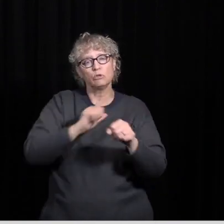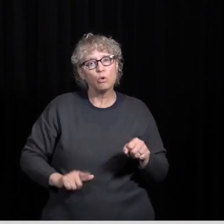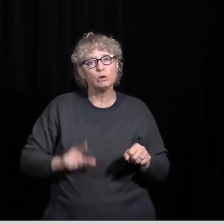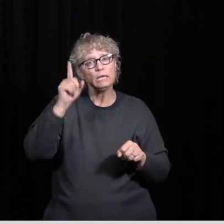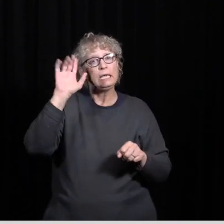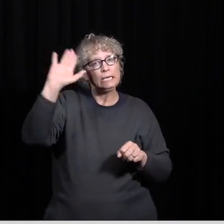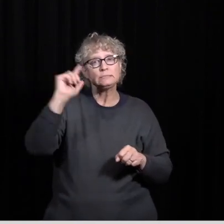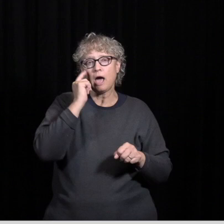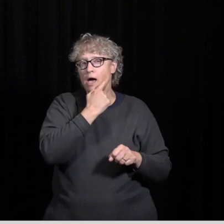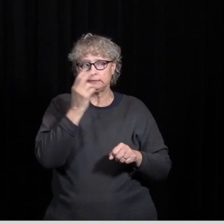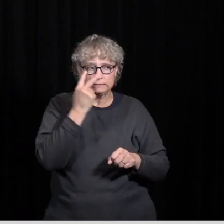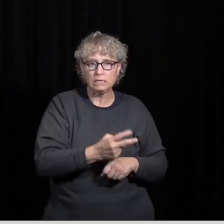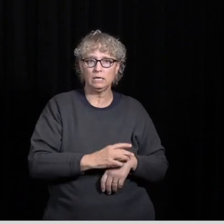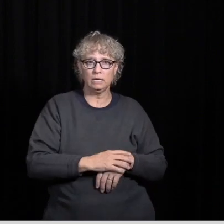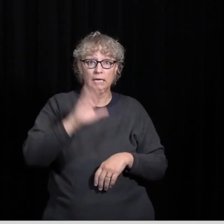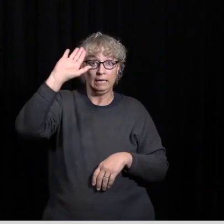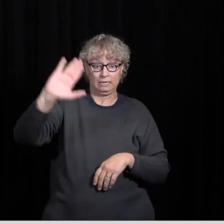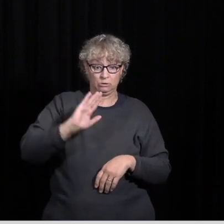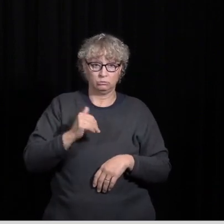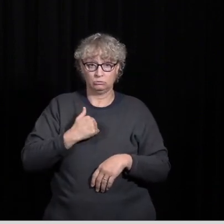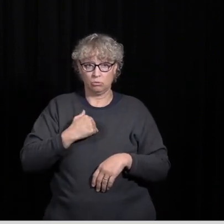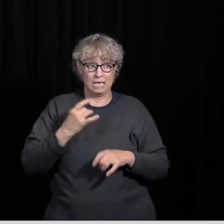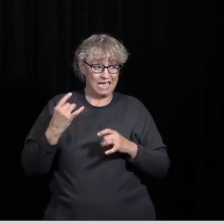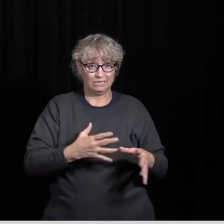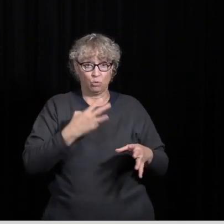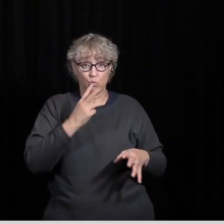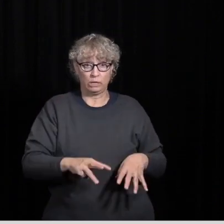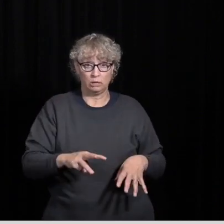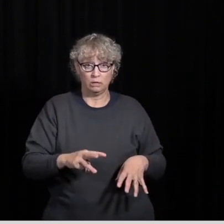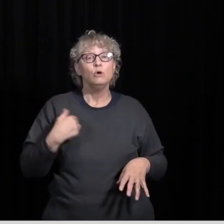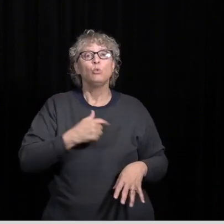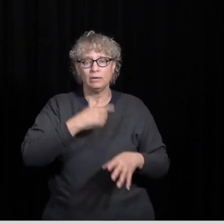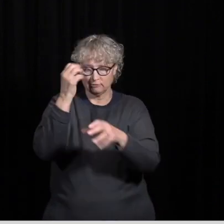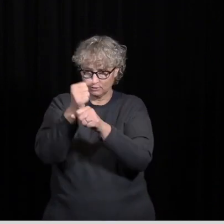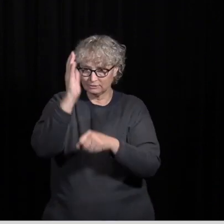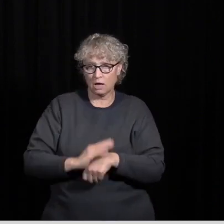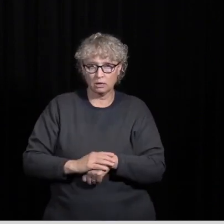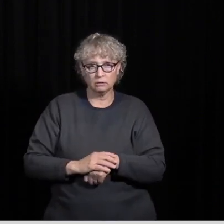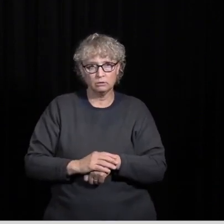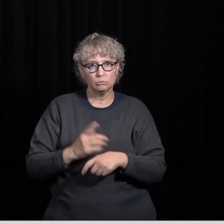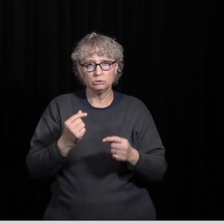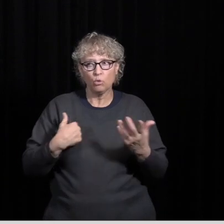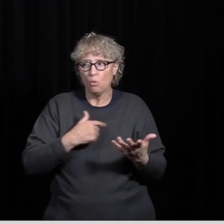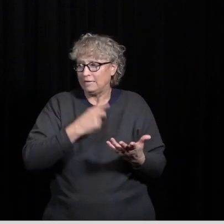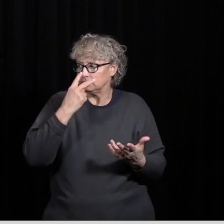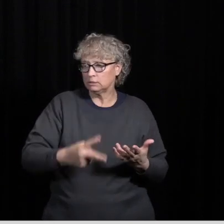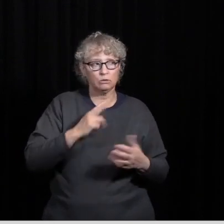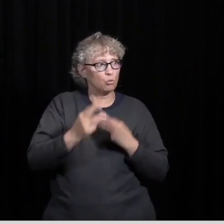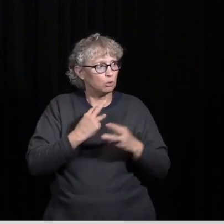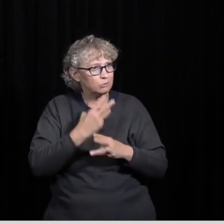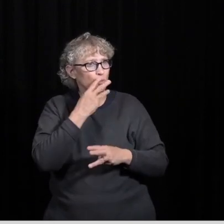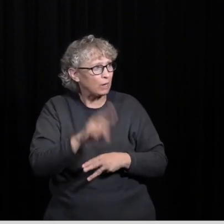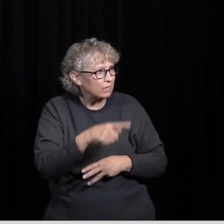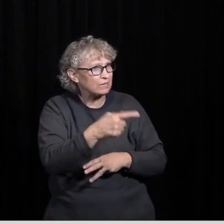eye sees. His soul hates the wicked. So we trust God. Do you know what this does for us? As we look out in the world and we see the